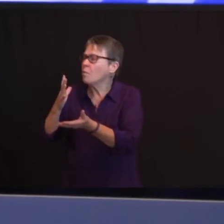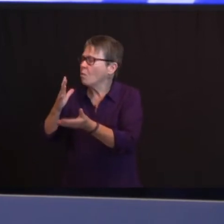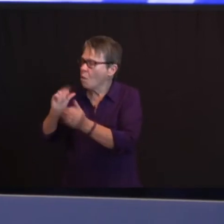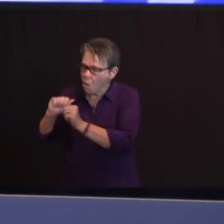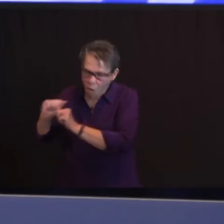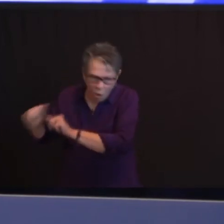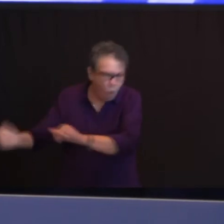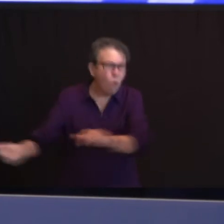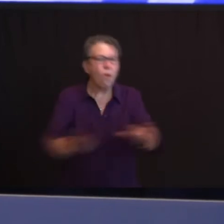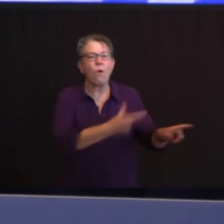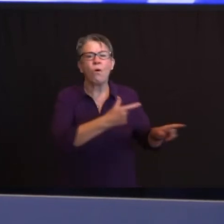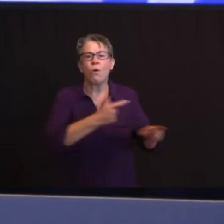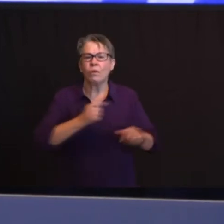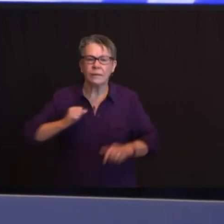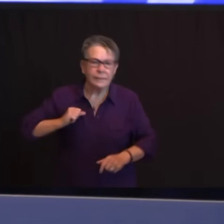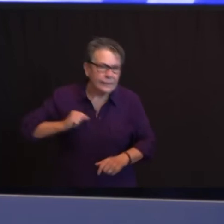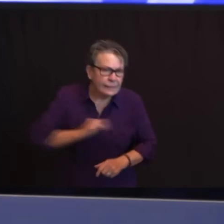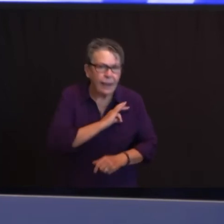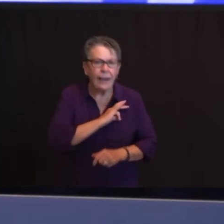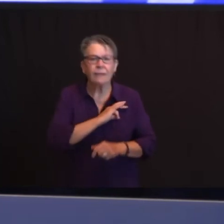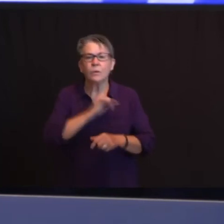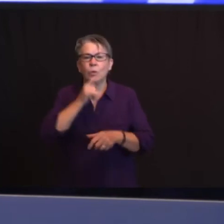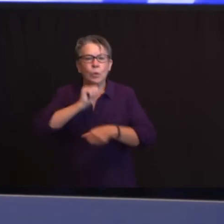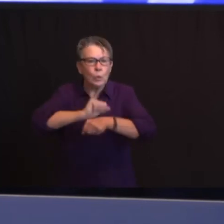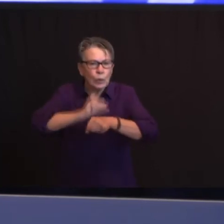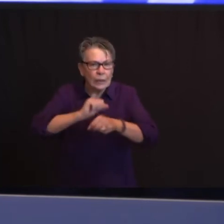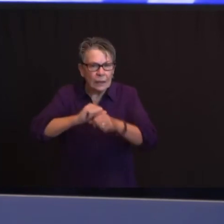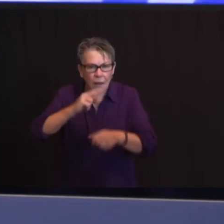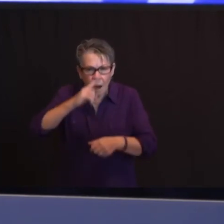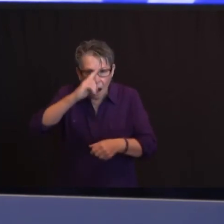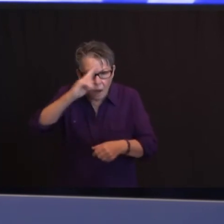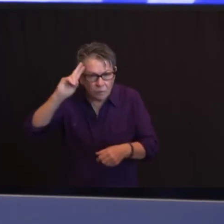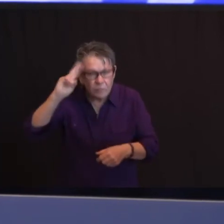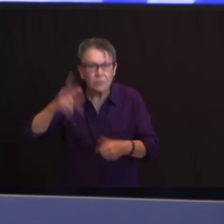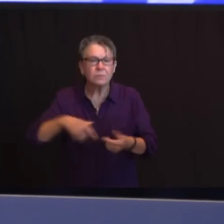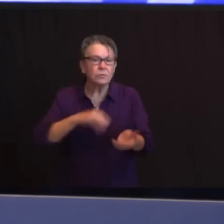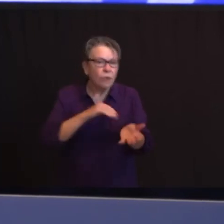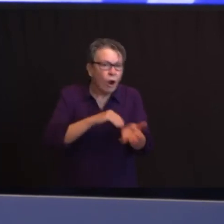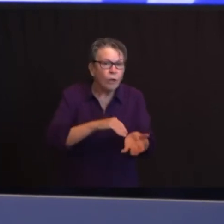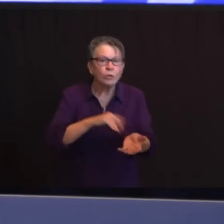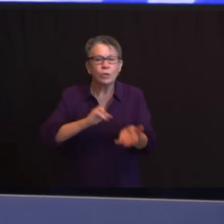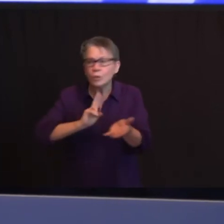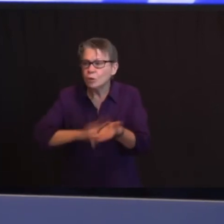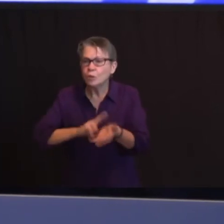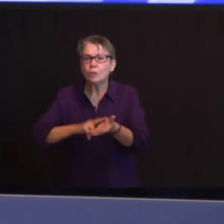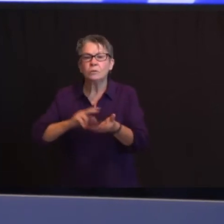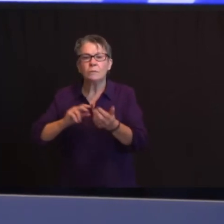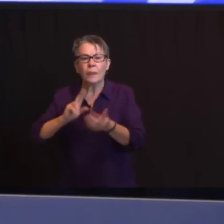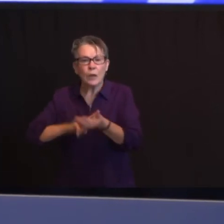with the anxiety related to what they went through. And many of our organizations and our